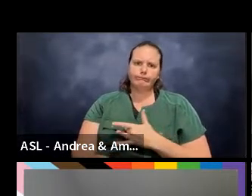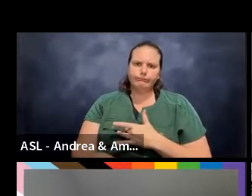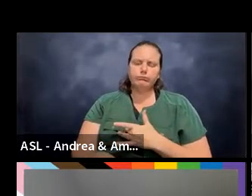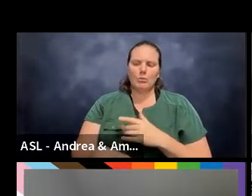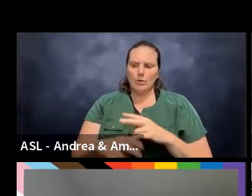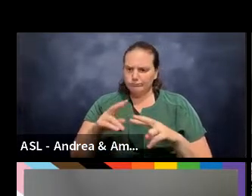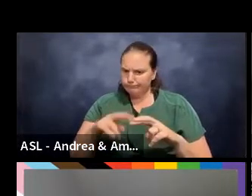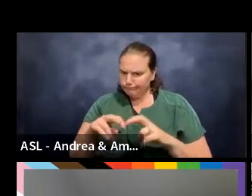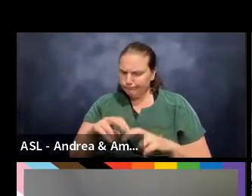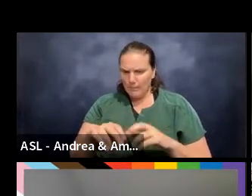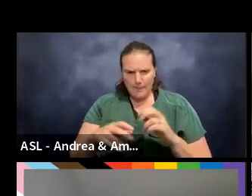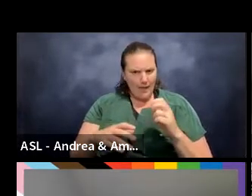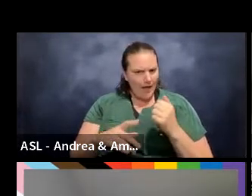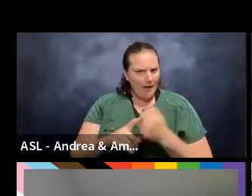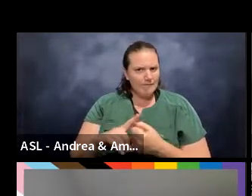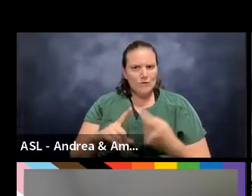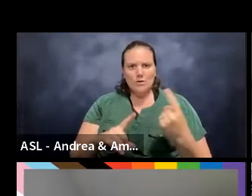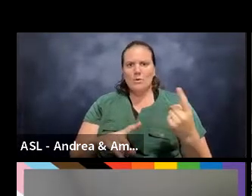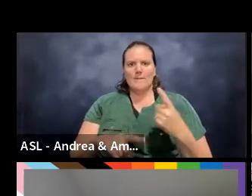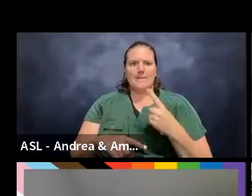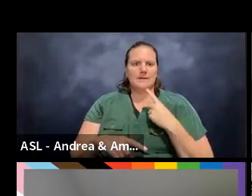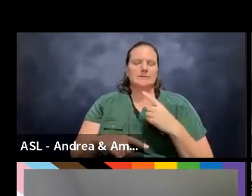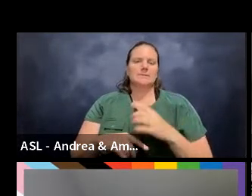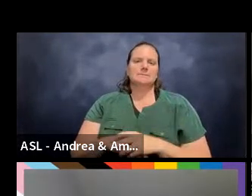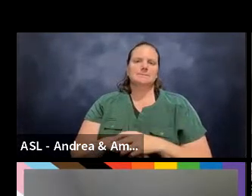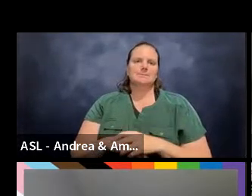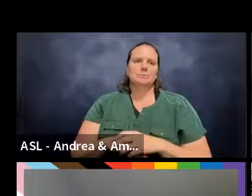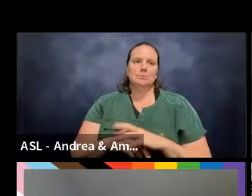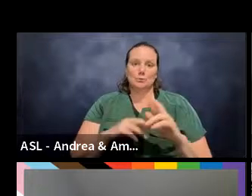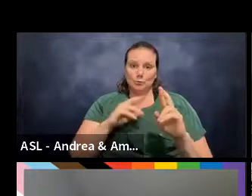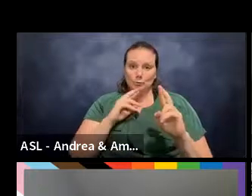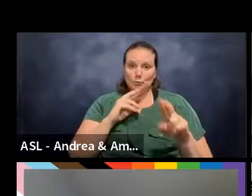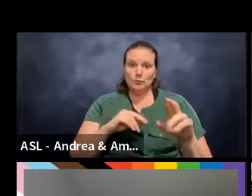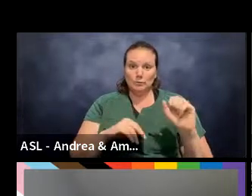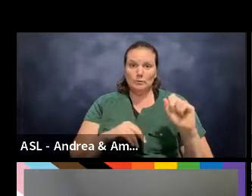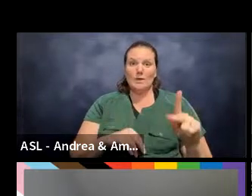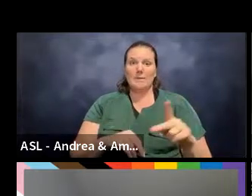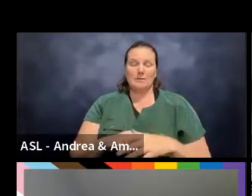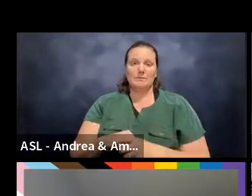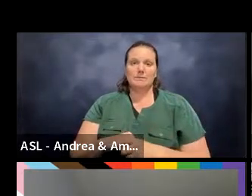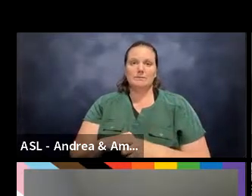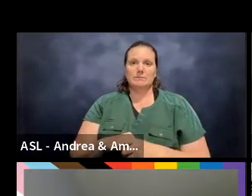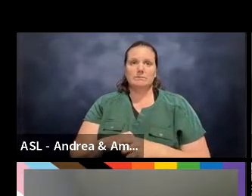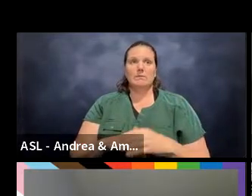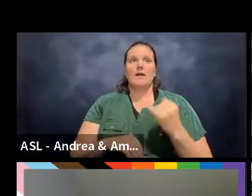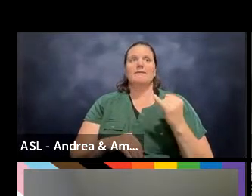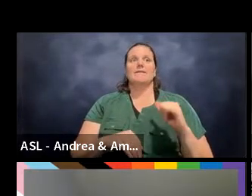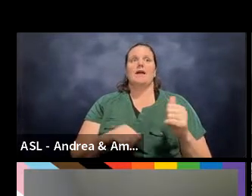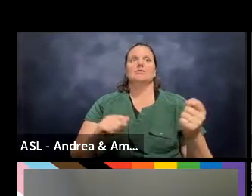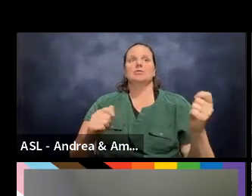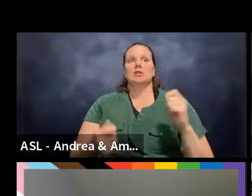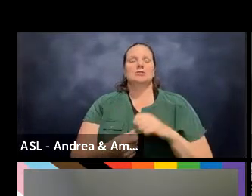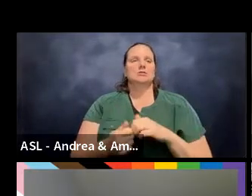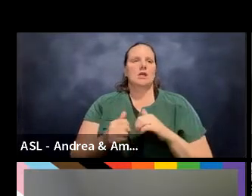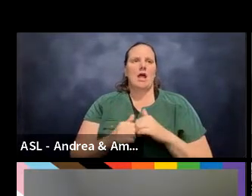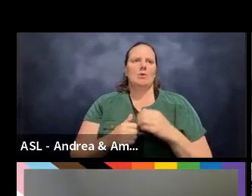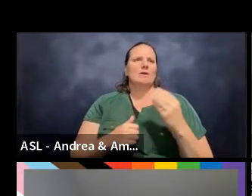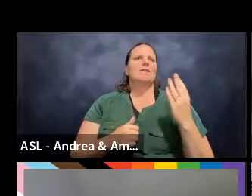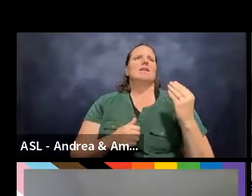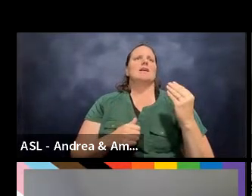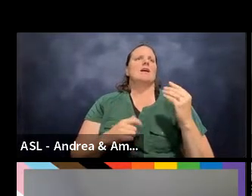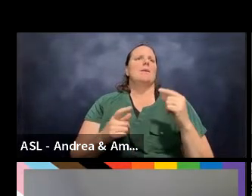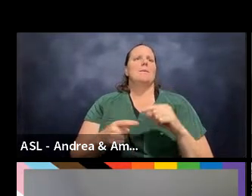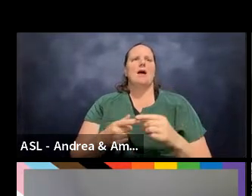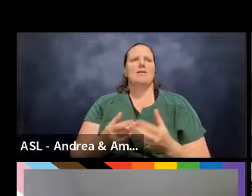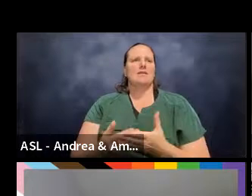look into every one that is said and give a response back. And if it changes the way we think about